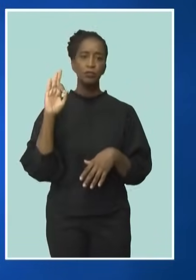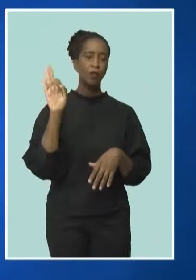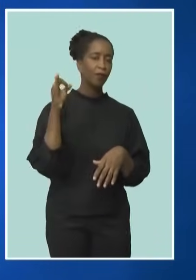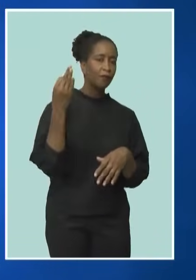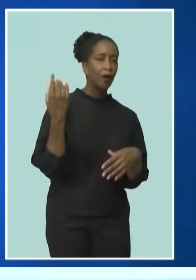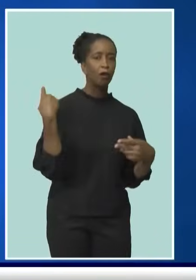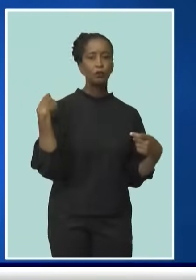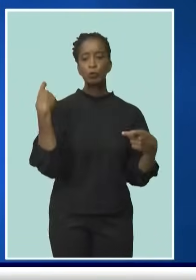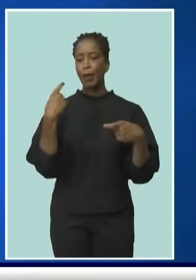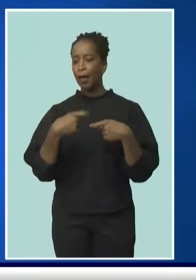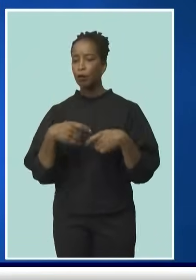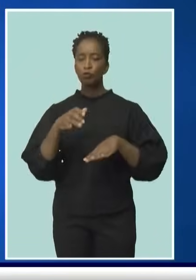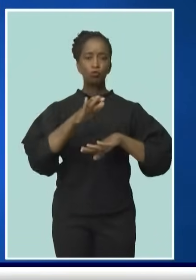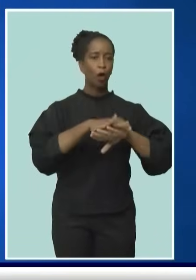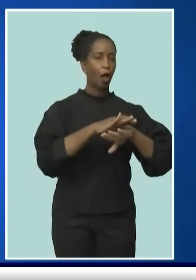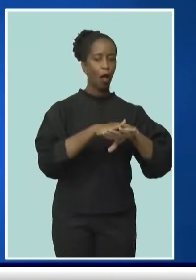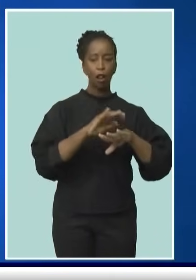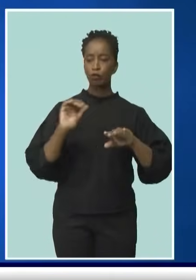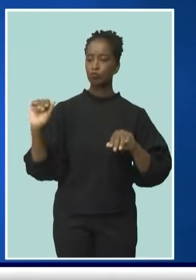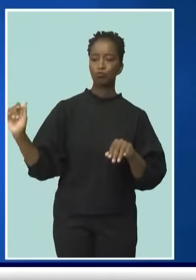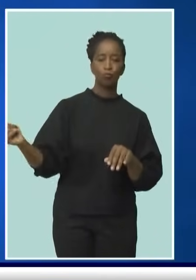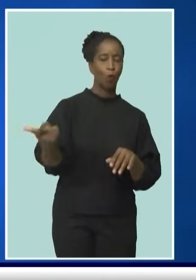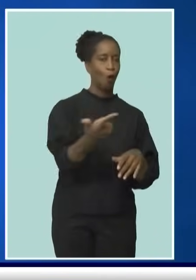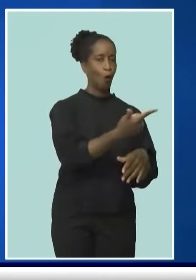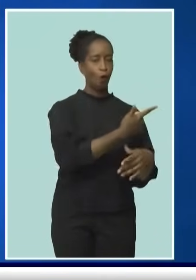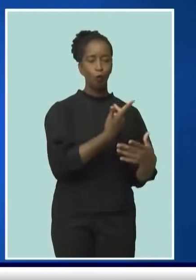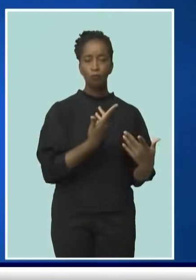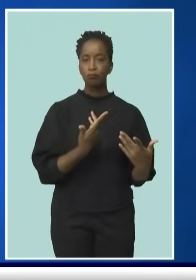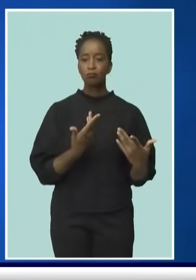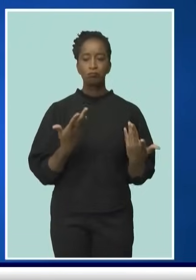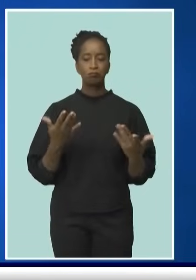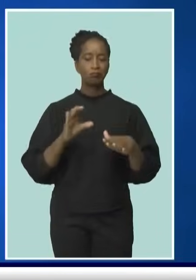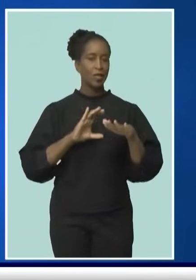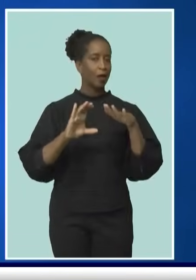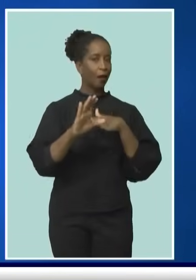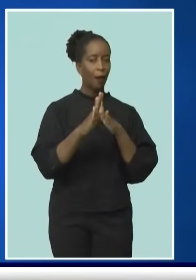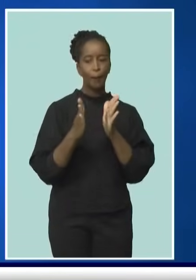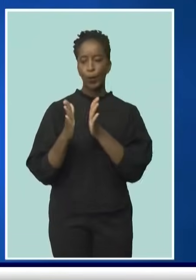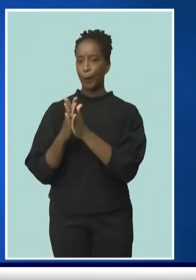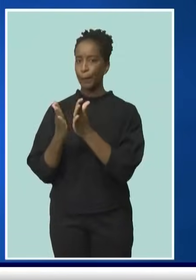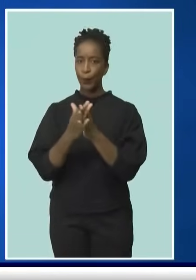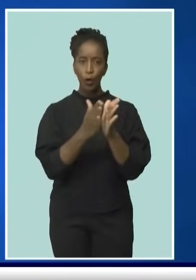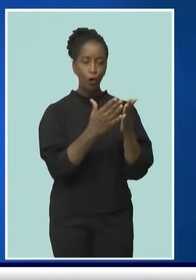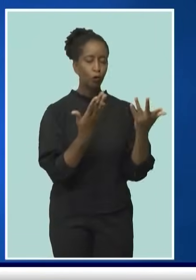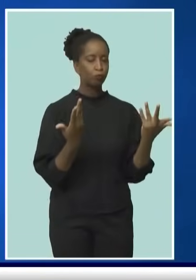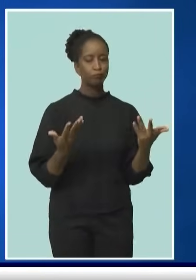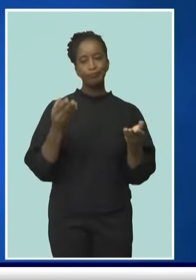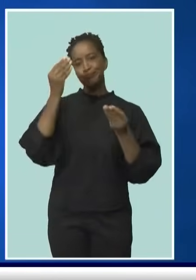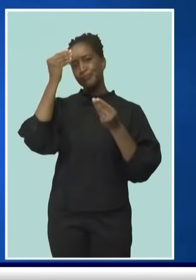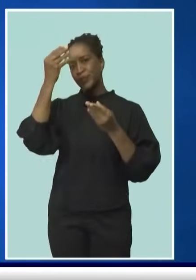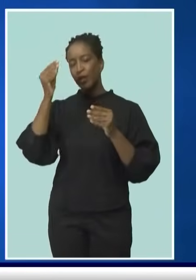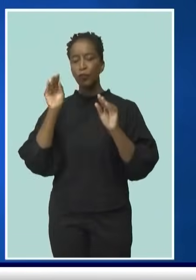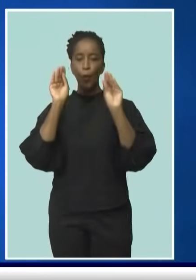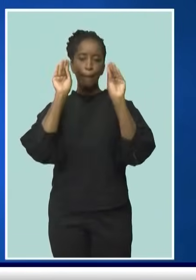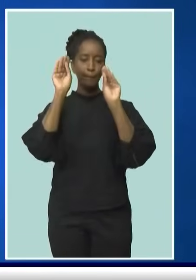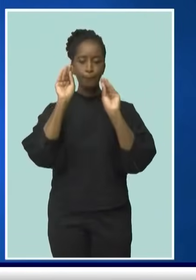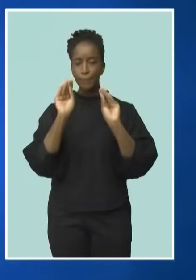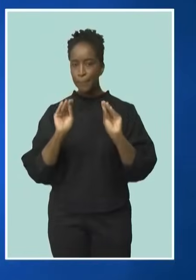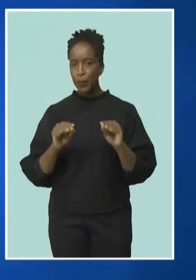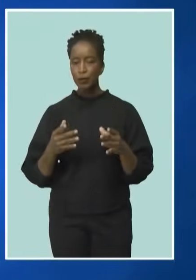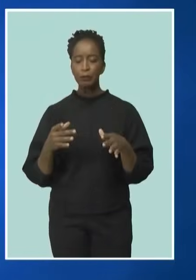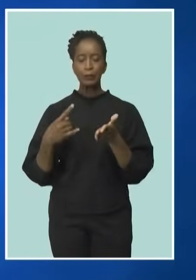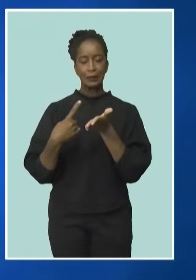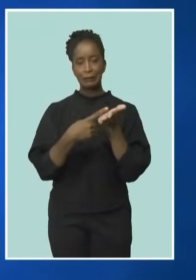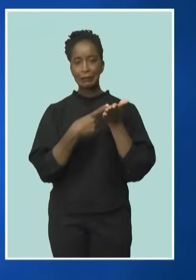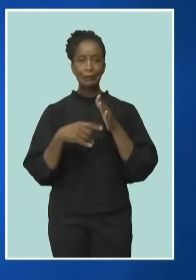French. We all come together, whether we're reading Caribbean literature or posting information about Caribbean literature or